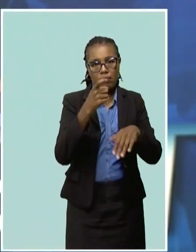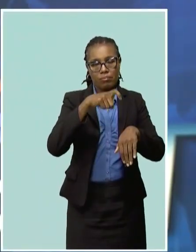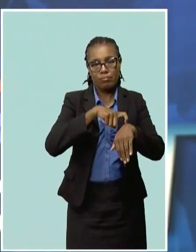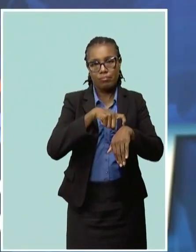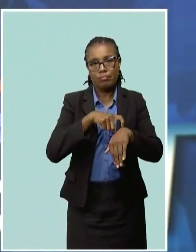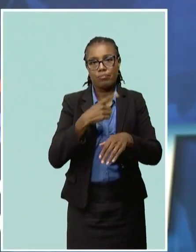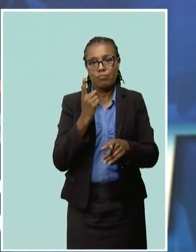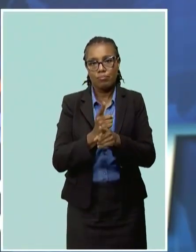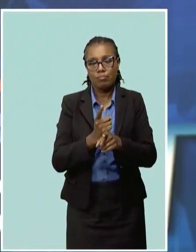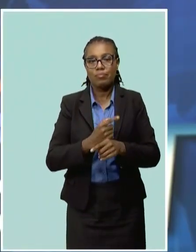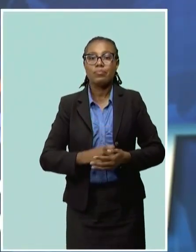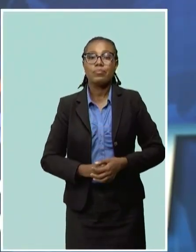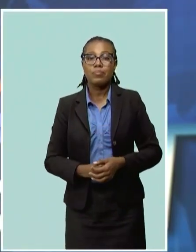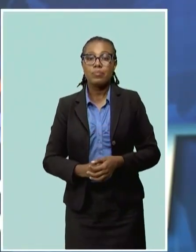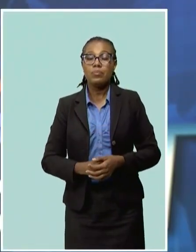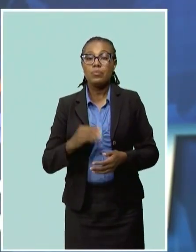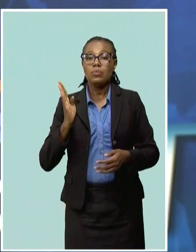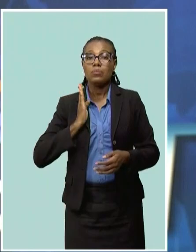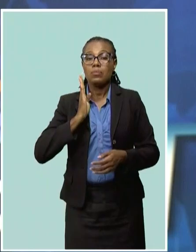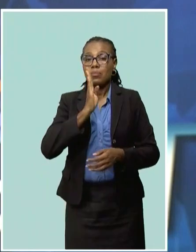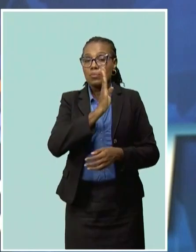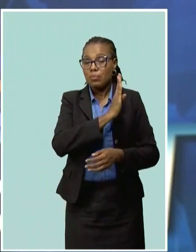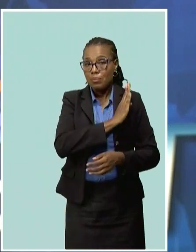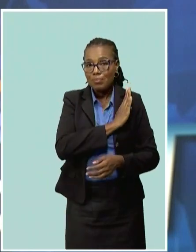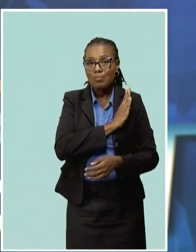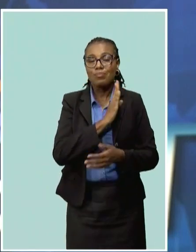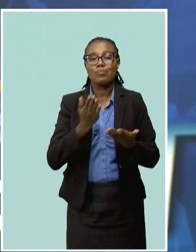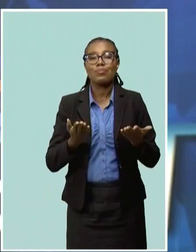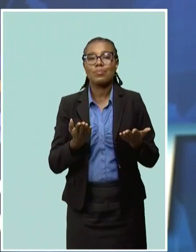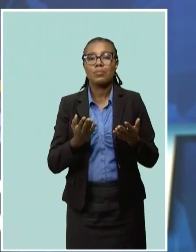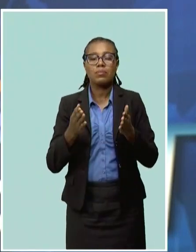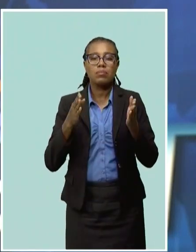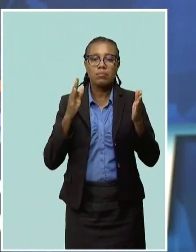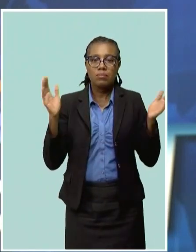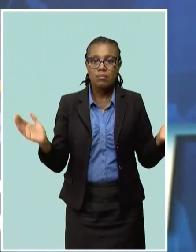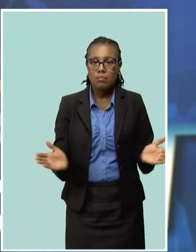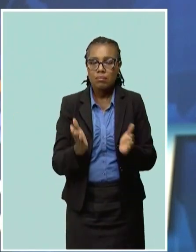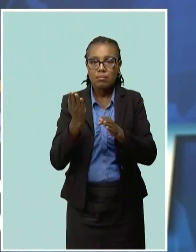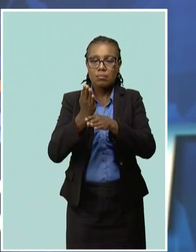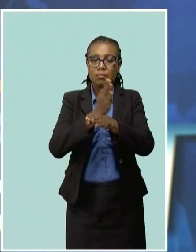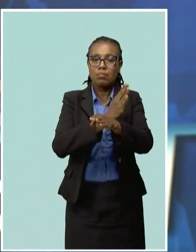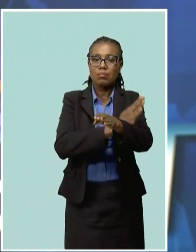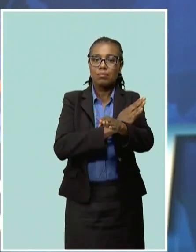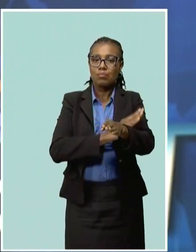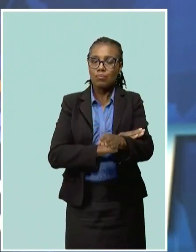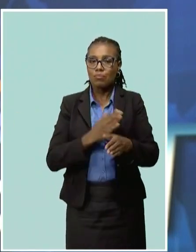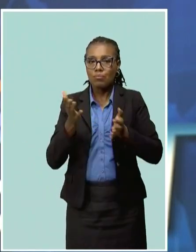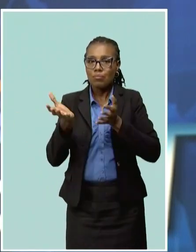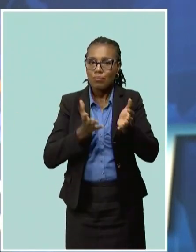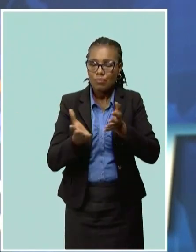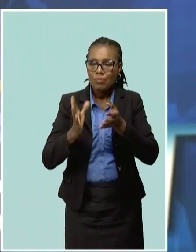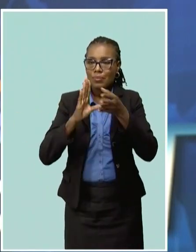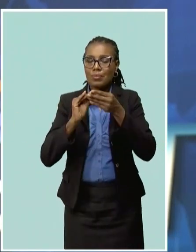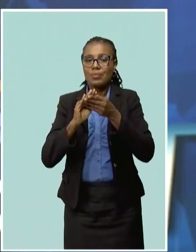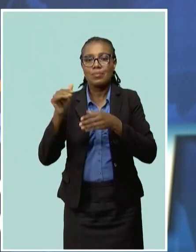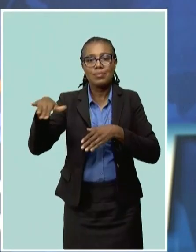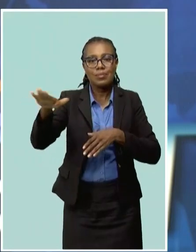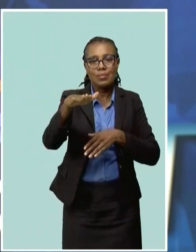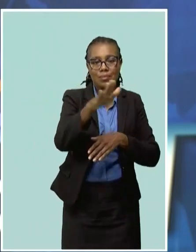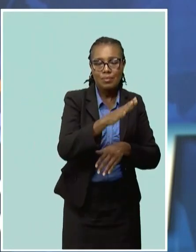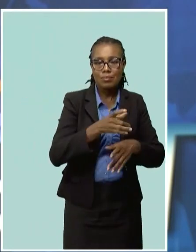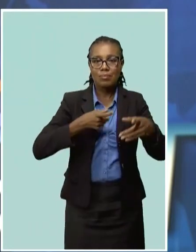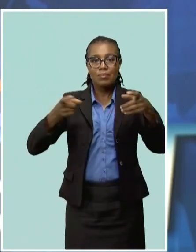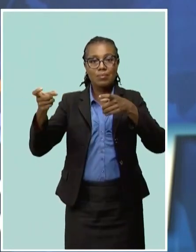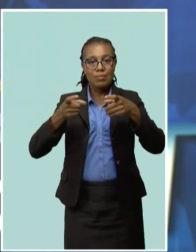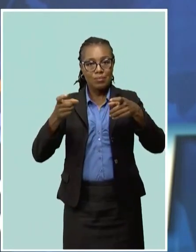its communication, and inspectors will also be deployed to 4 rural schools to manage and monitor the bus service.